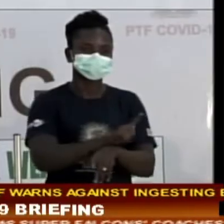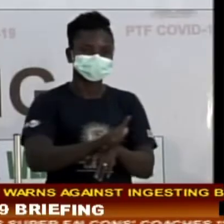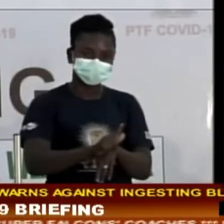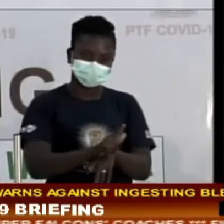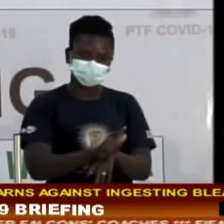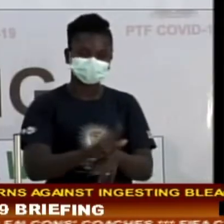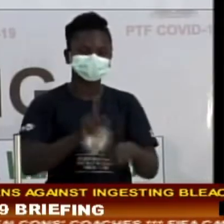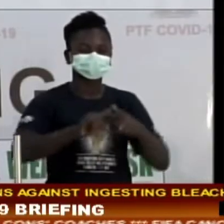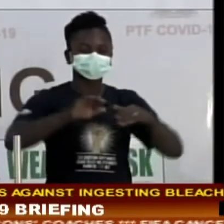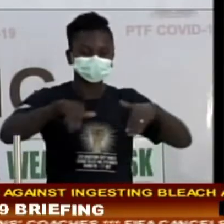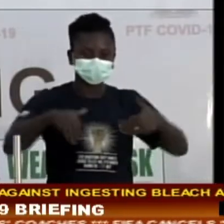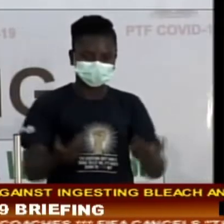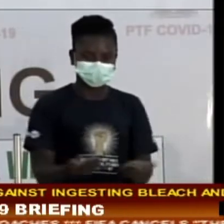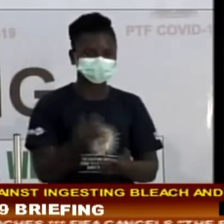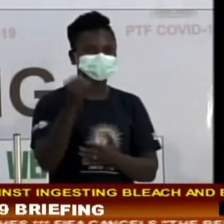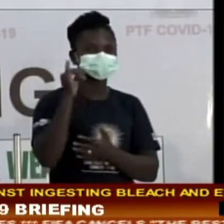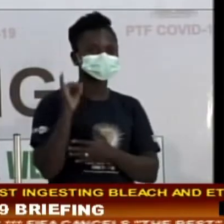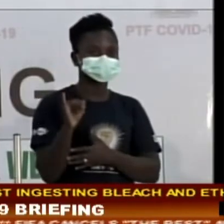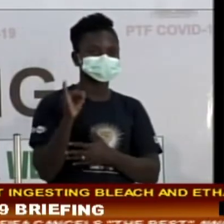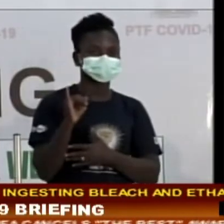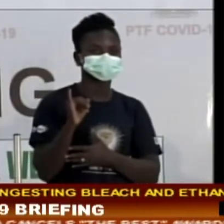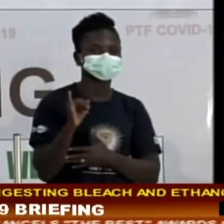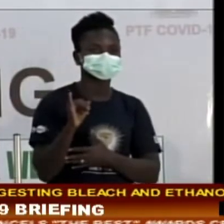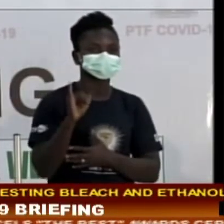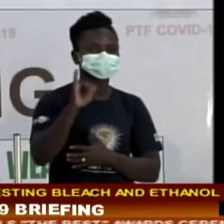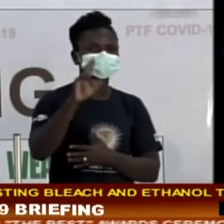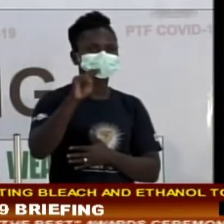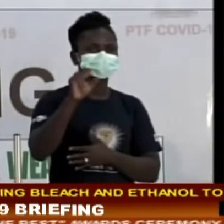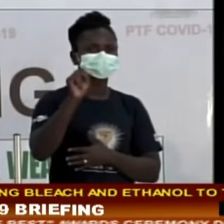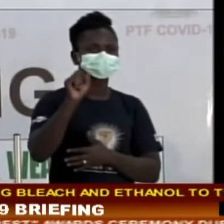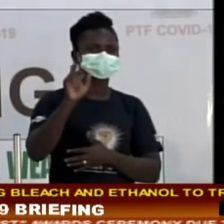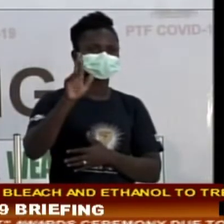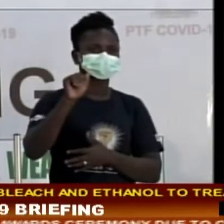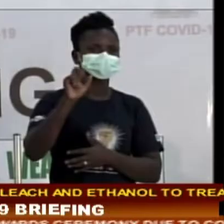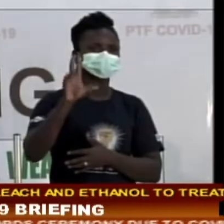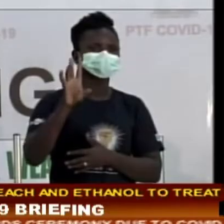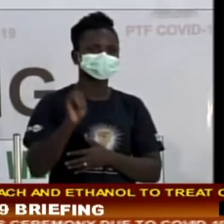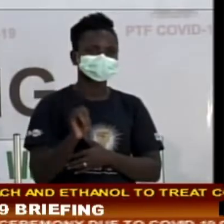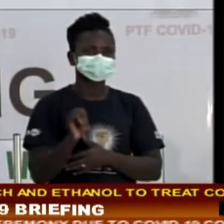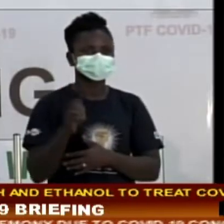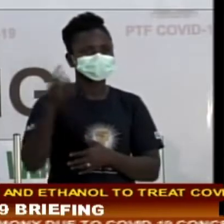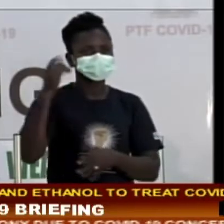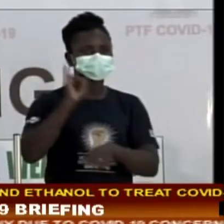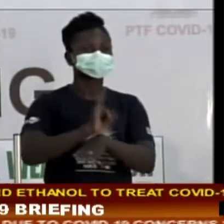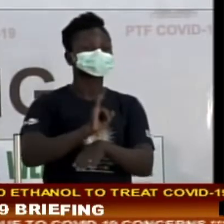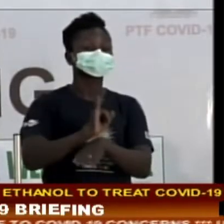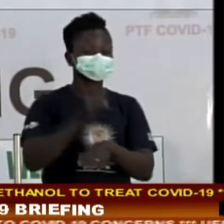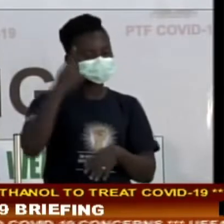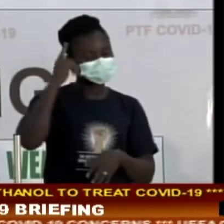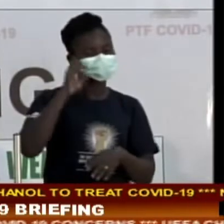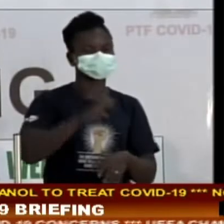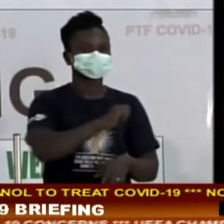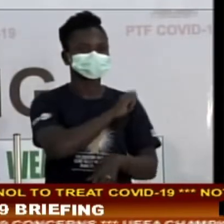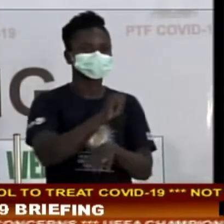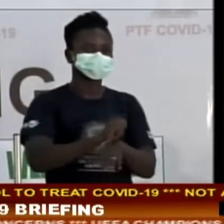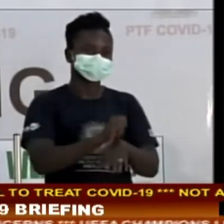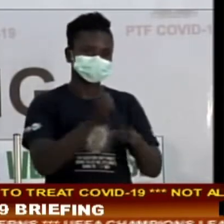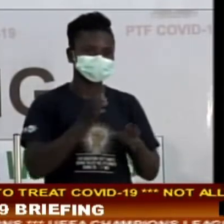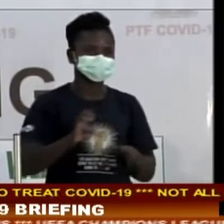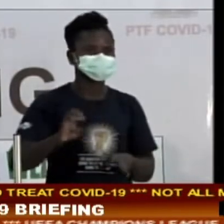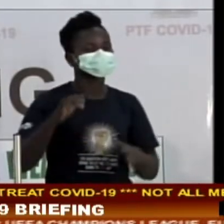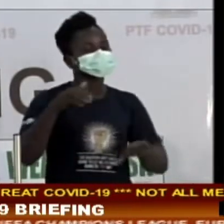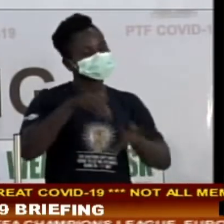to provide insurance for the employees at this kind of uh you